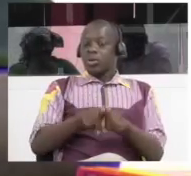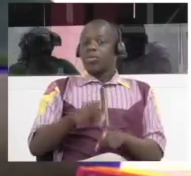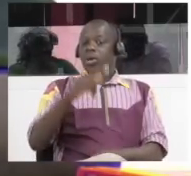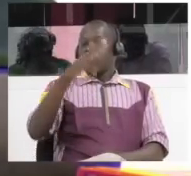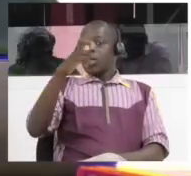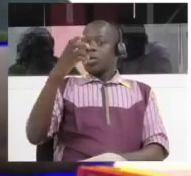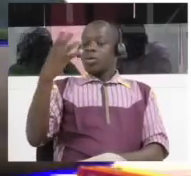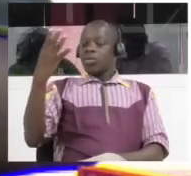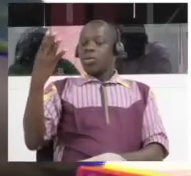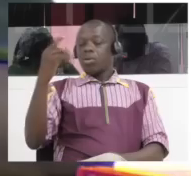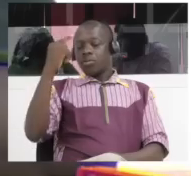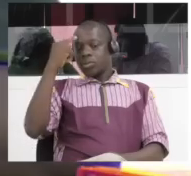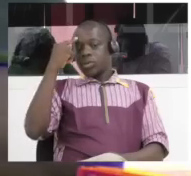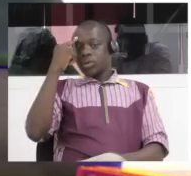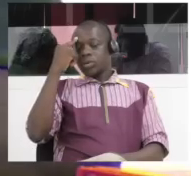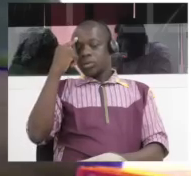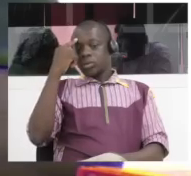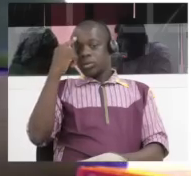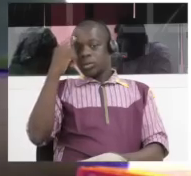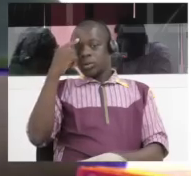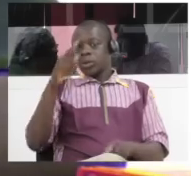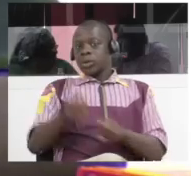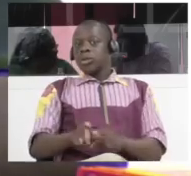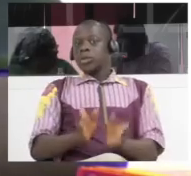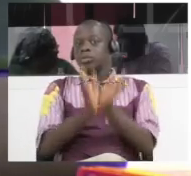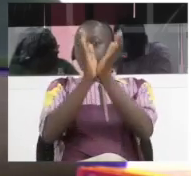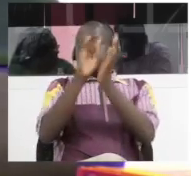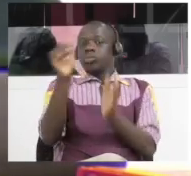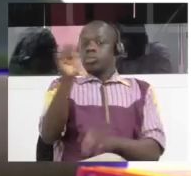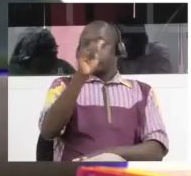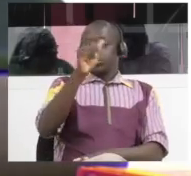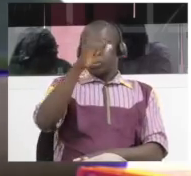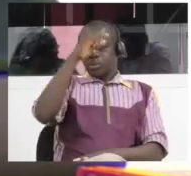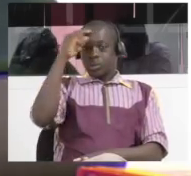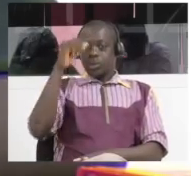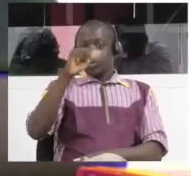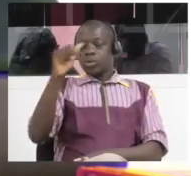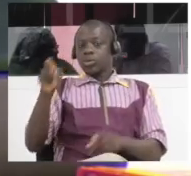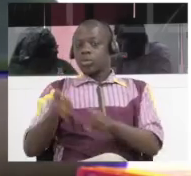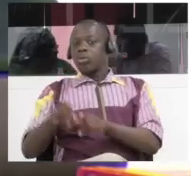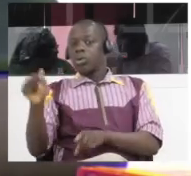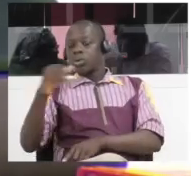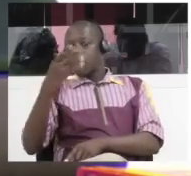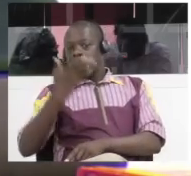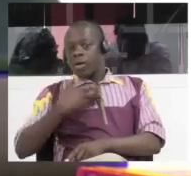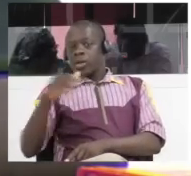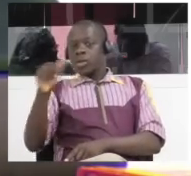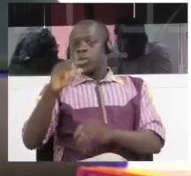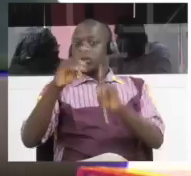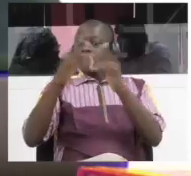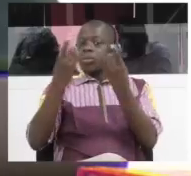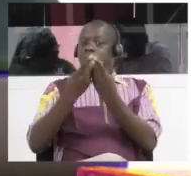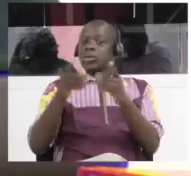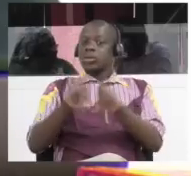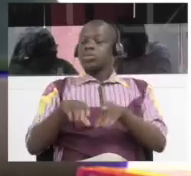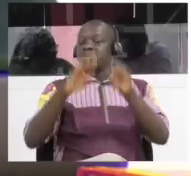well, it was compared to other services and what you get in other units, like in the education,